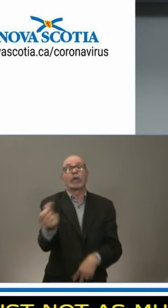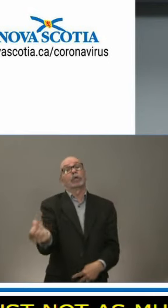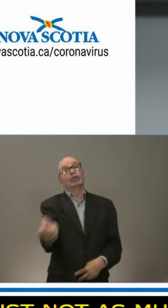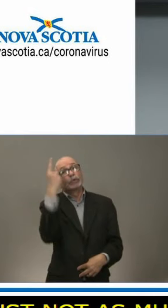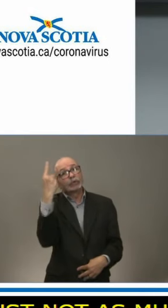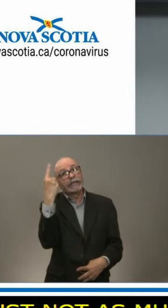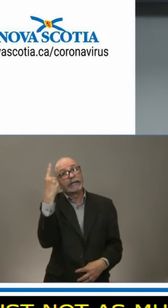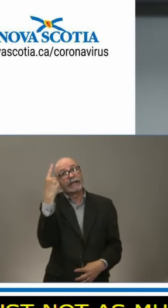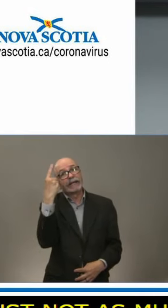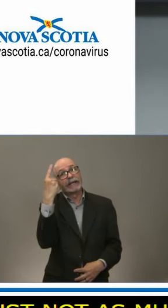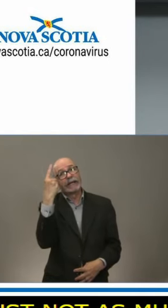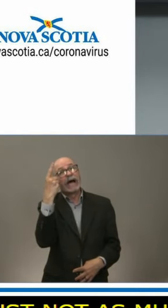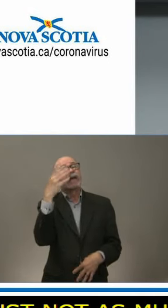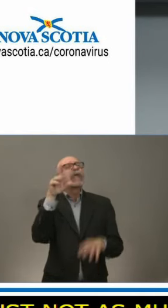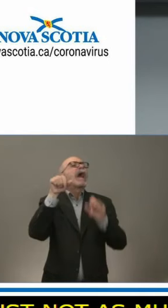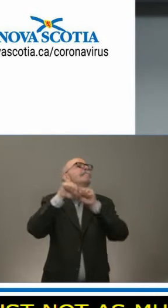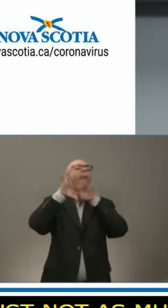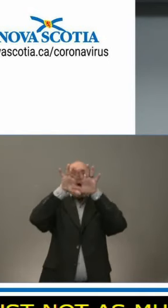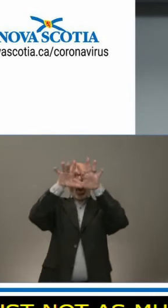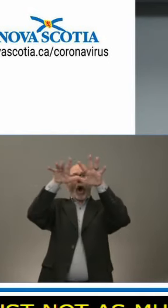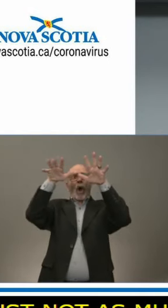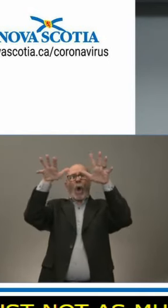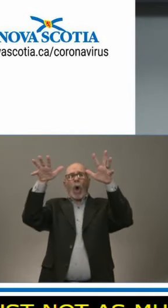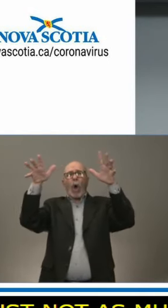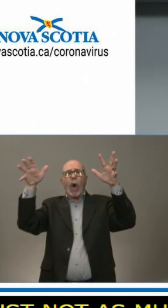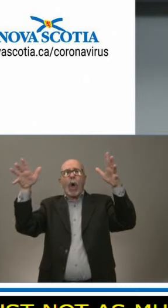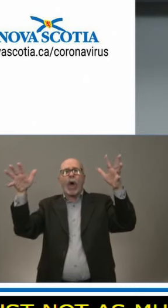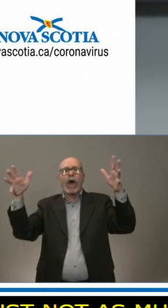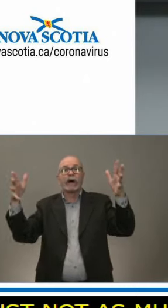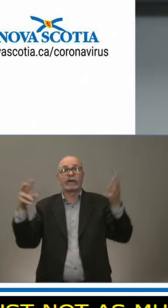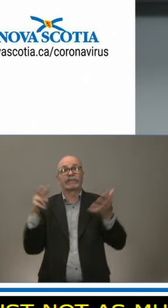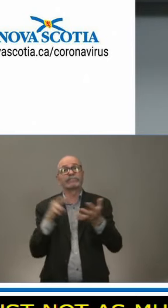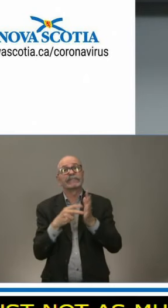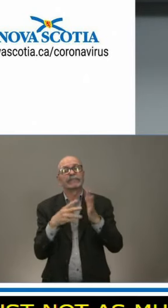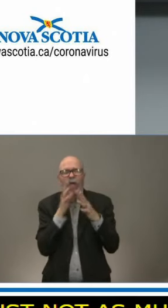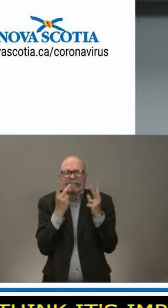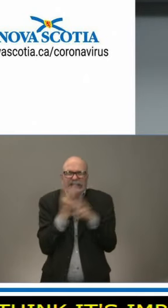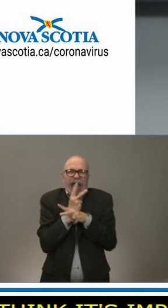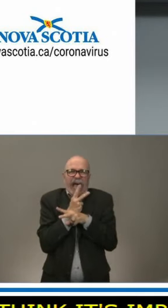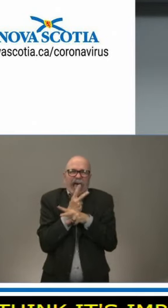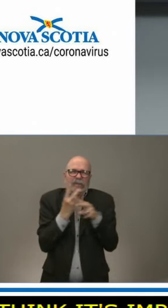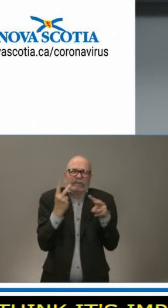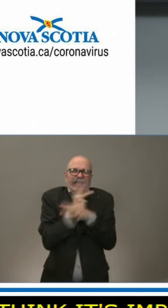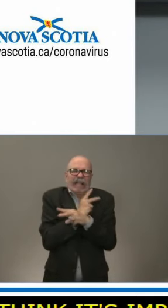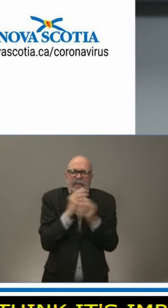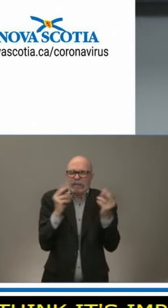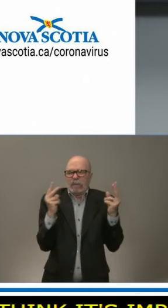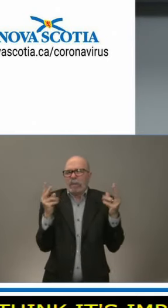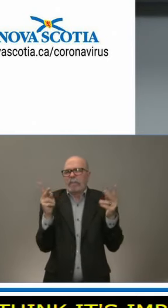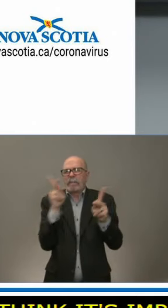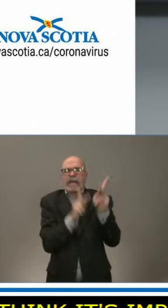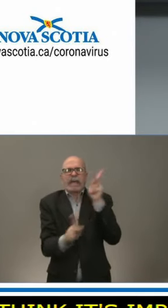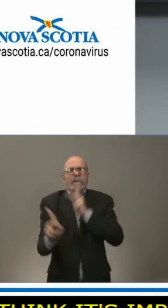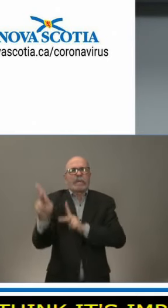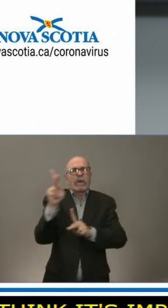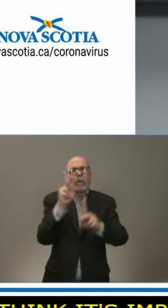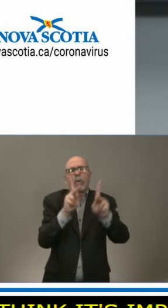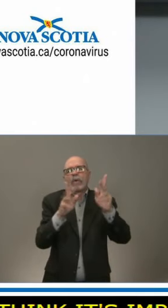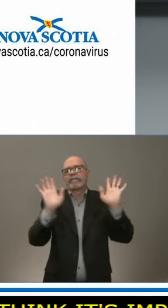disease, then you get significant numbers. So even if the risk of